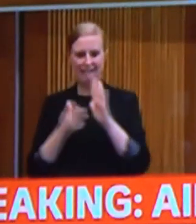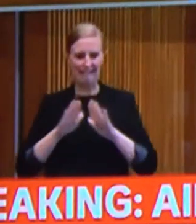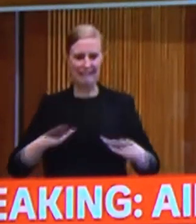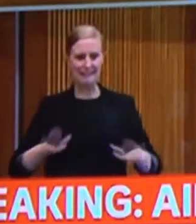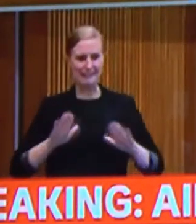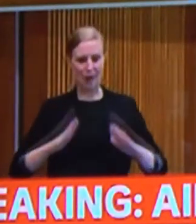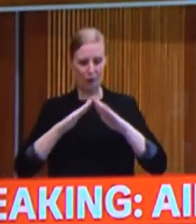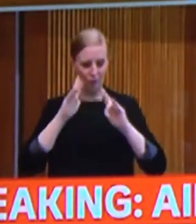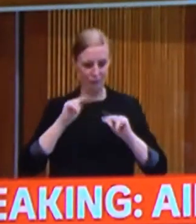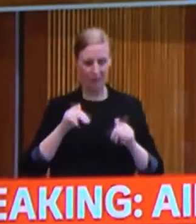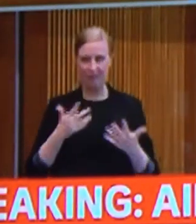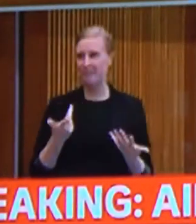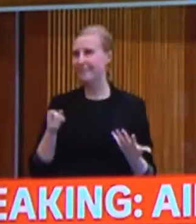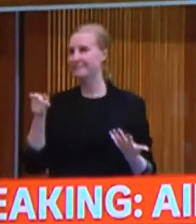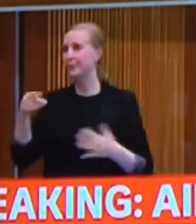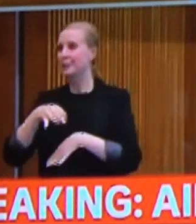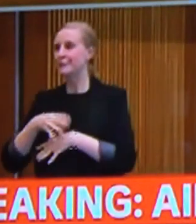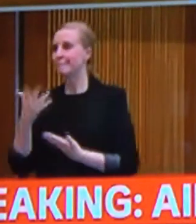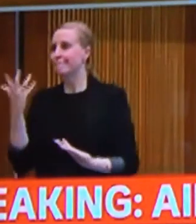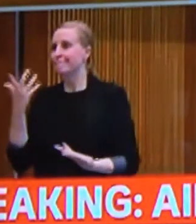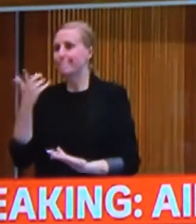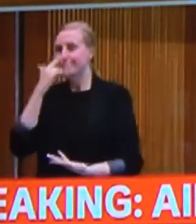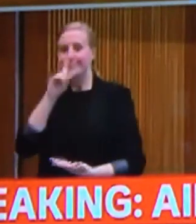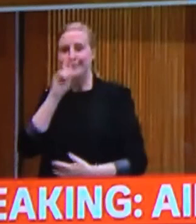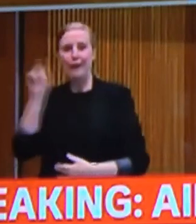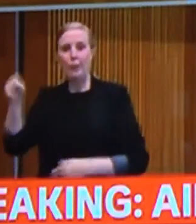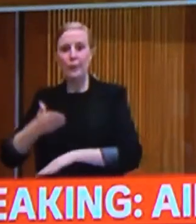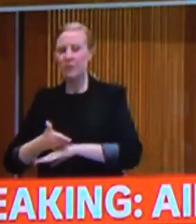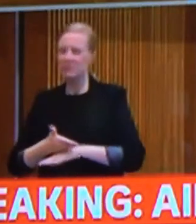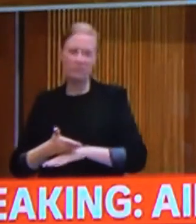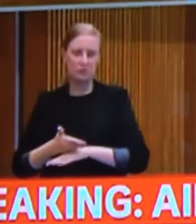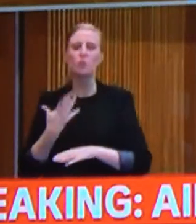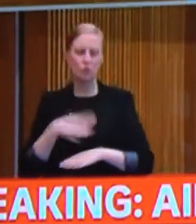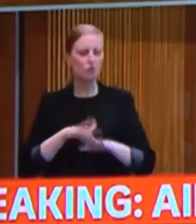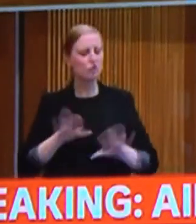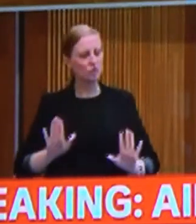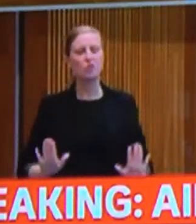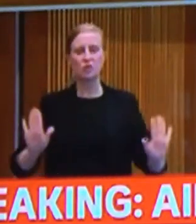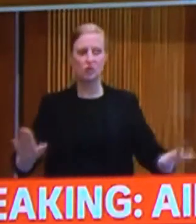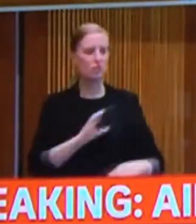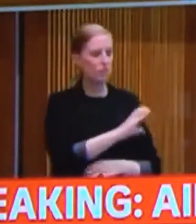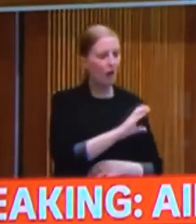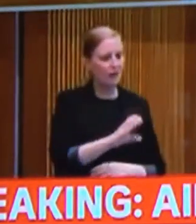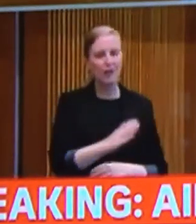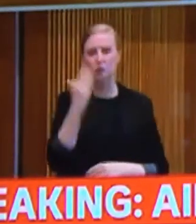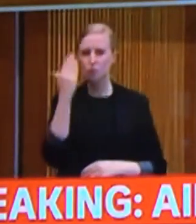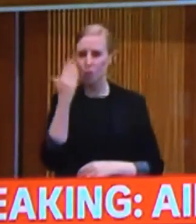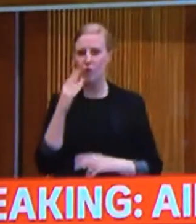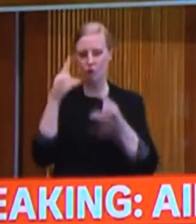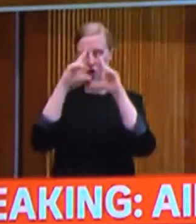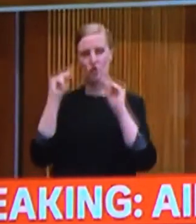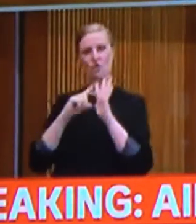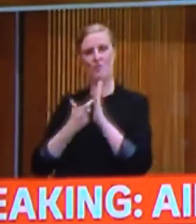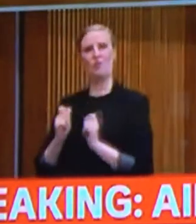infection rates amongst children are significantly lower, and the consequences among children around the world are significantly lower. Neither